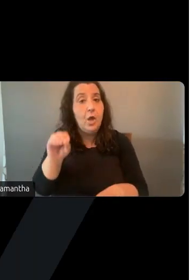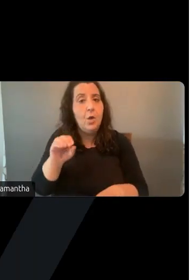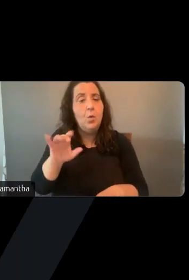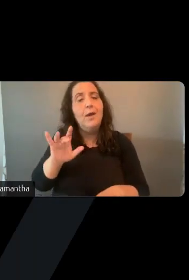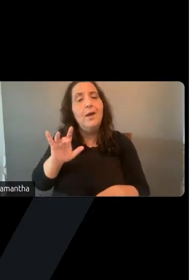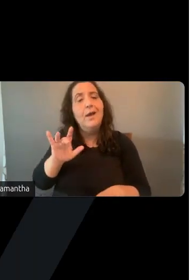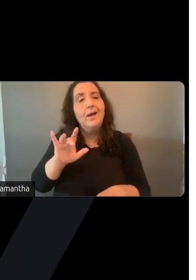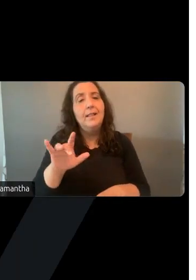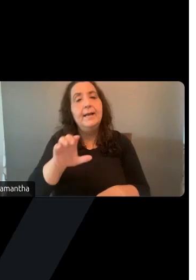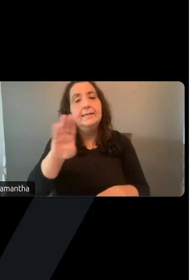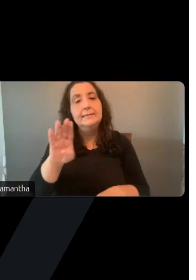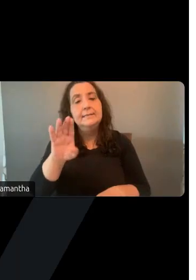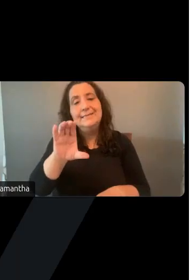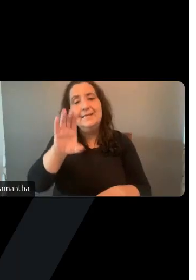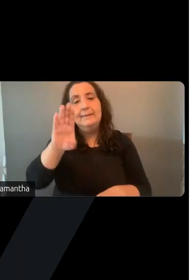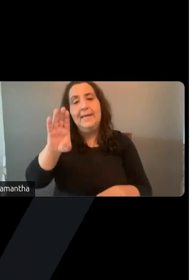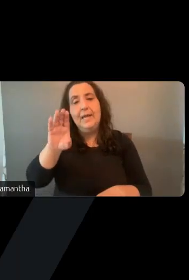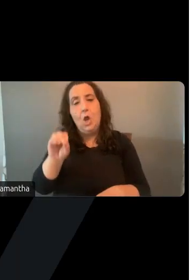CBO application.